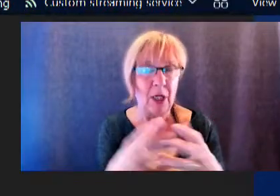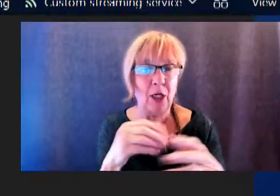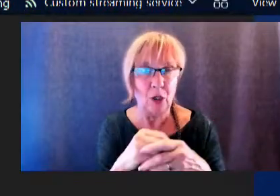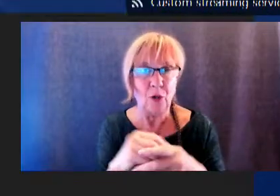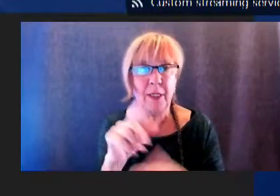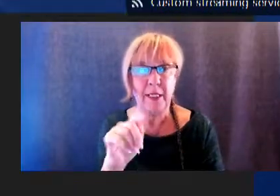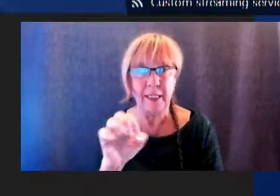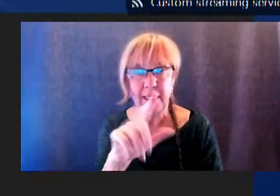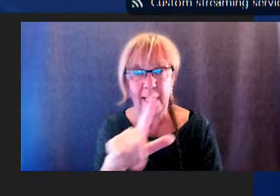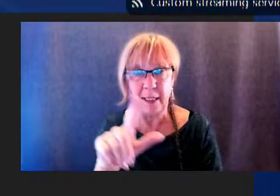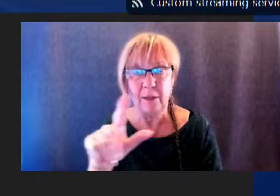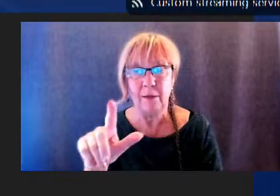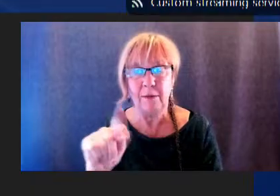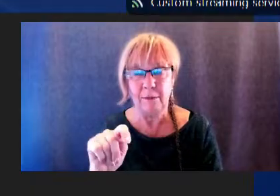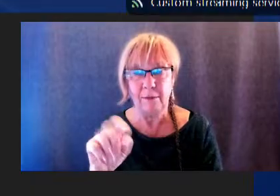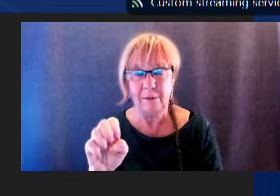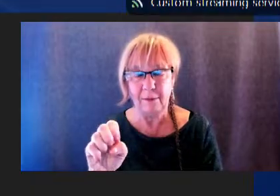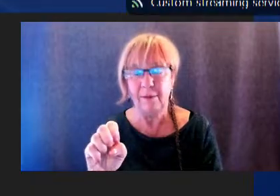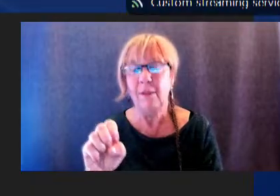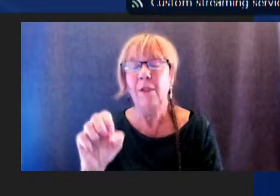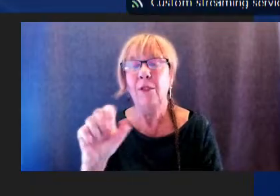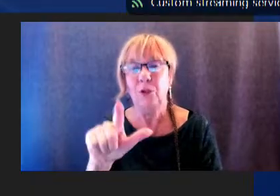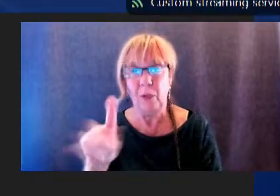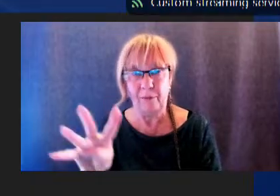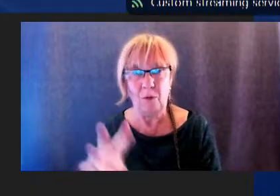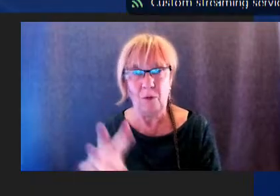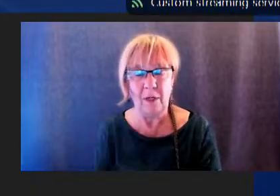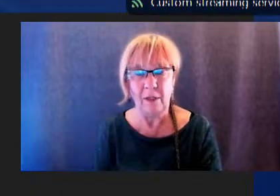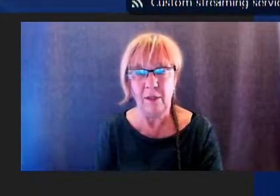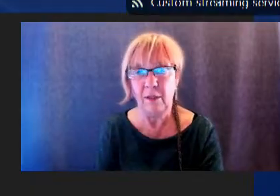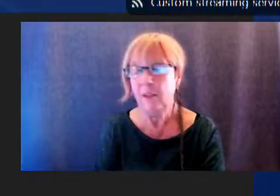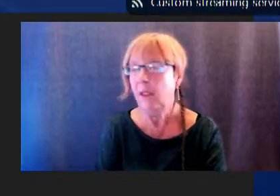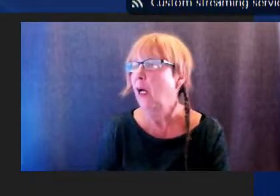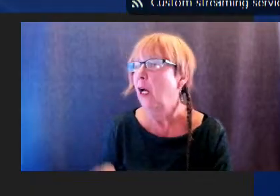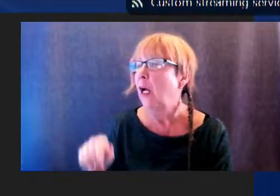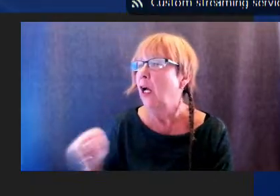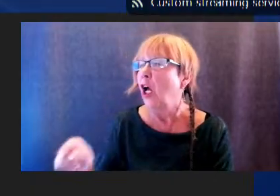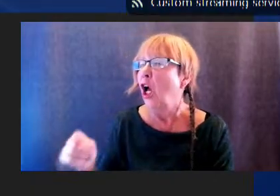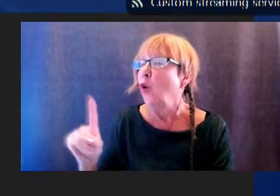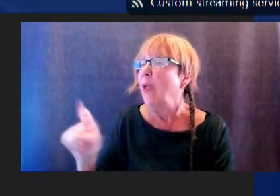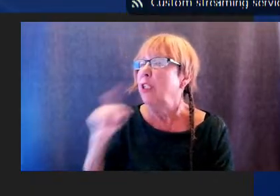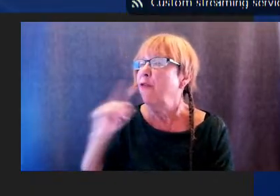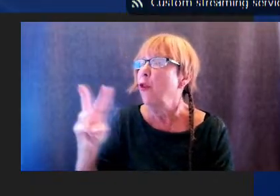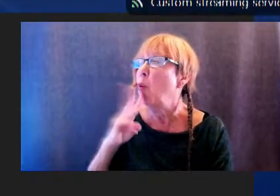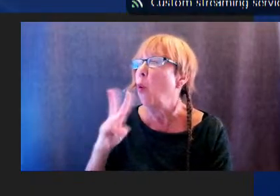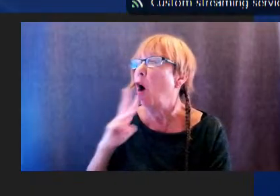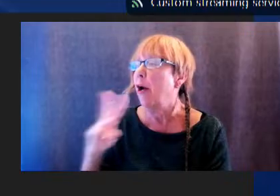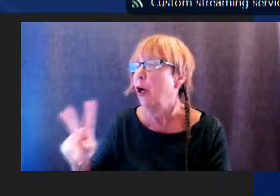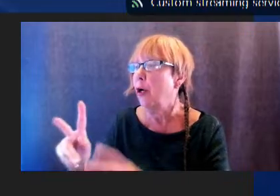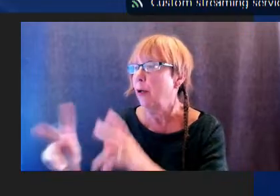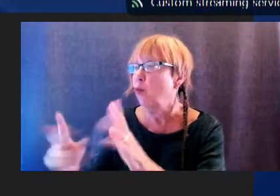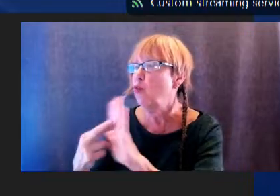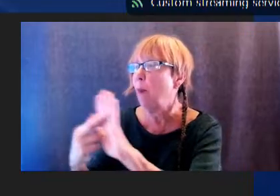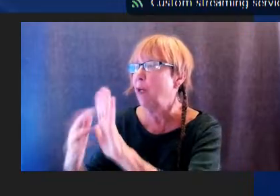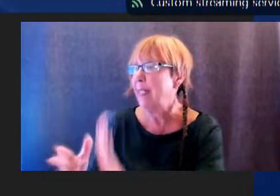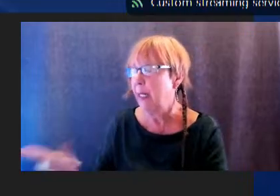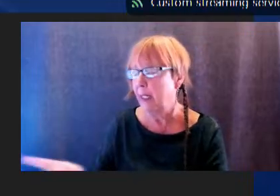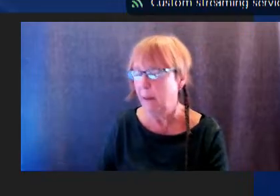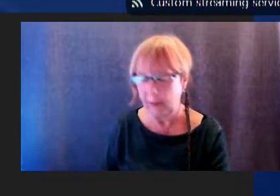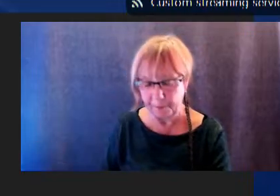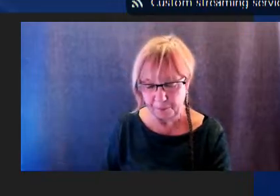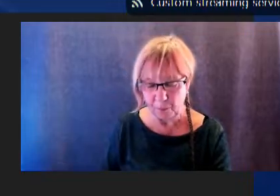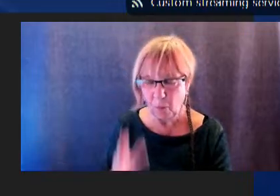Thank you. Next question is for our water agency representatives that are on. Will refunds be issued for